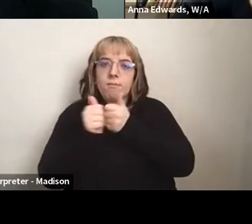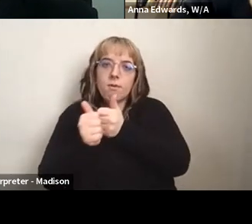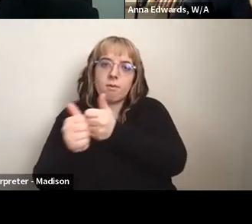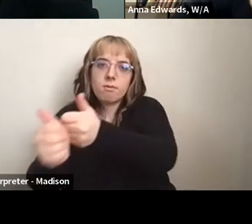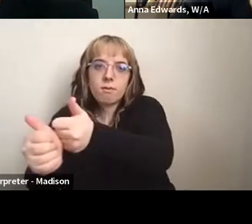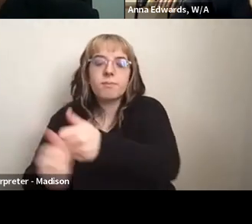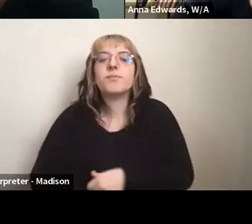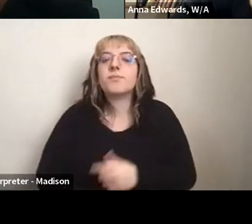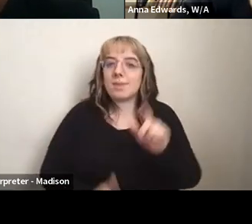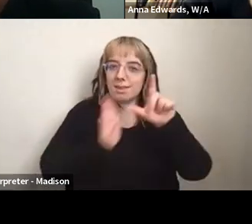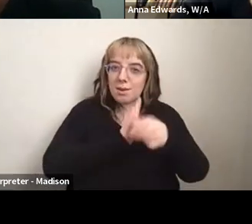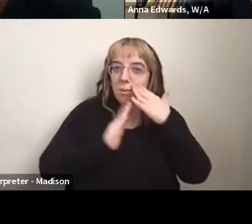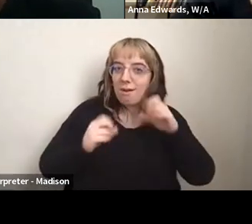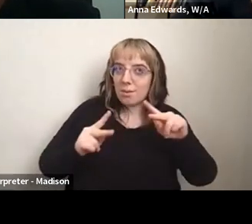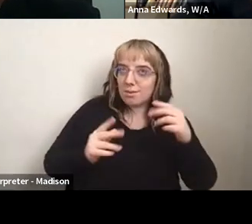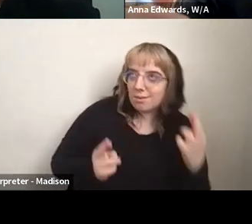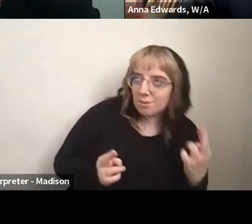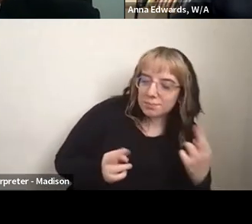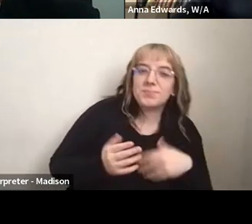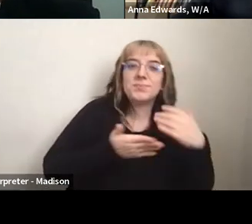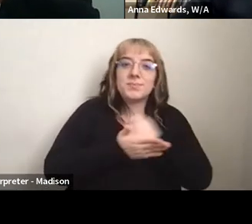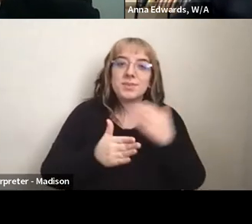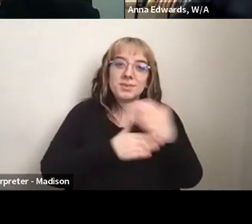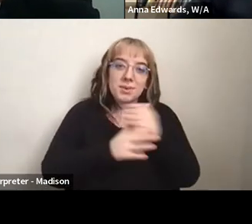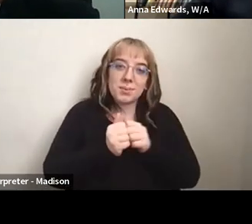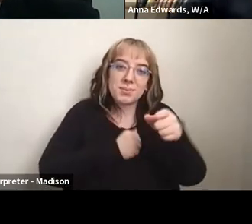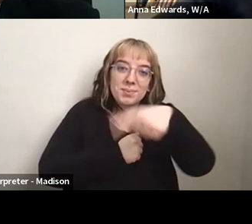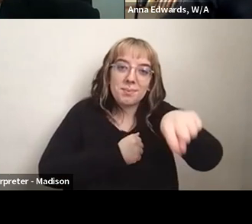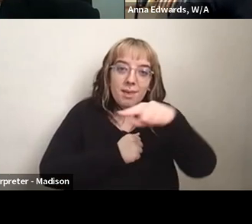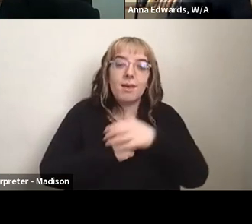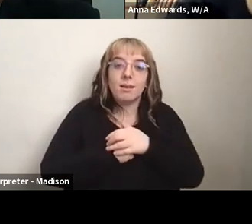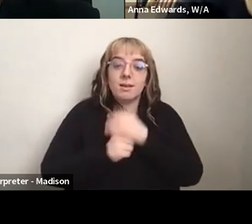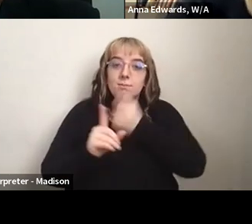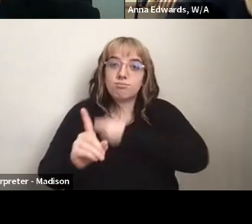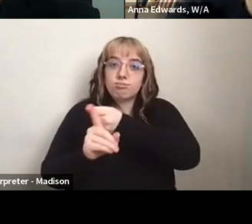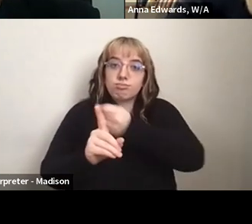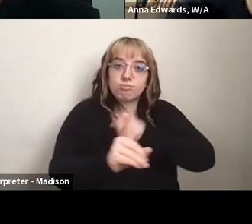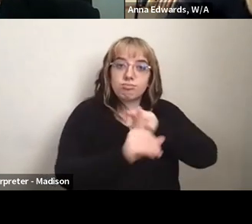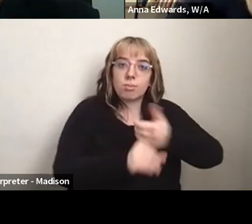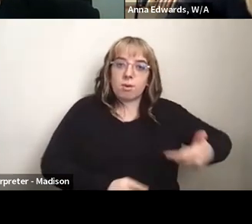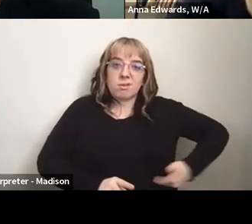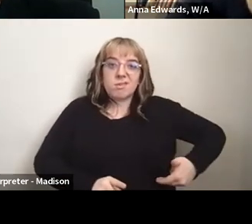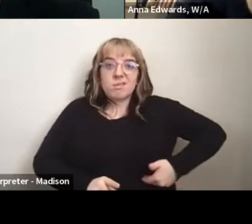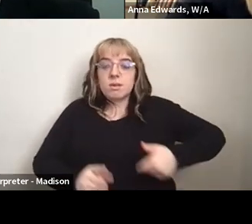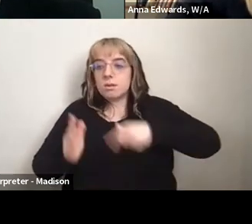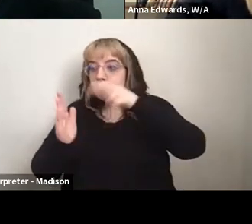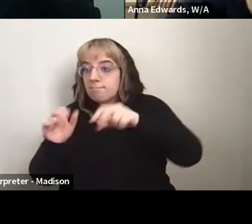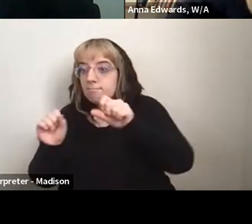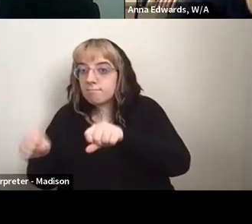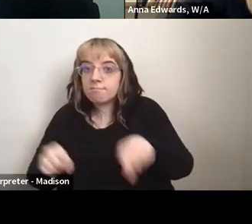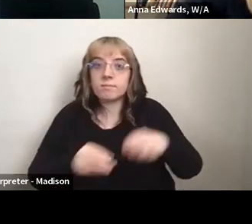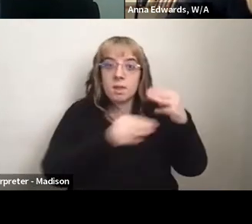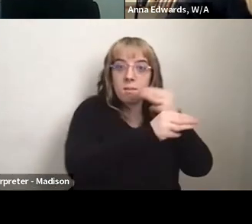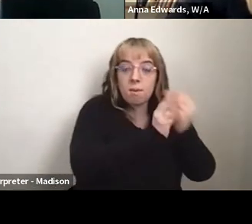I'll have an opportunity, hopefully, to share that with you. But the impacts are going to be felt in literacy, numeracy, and